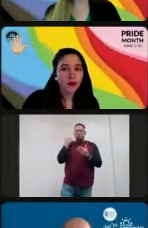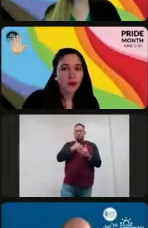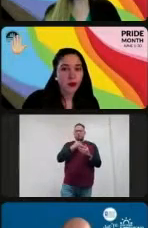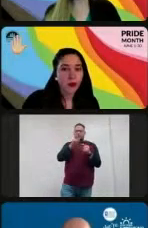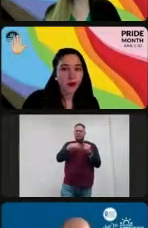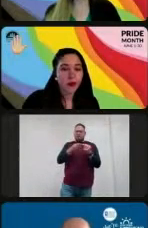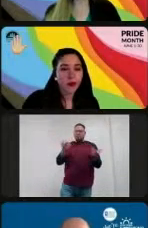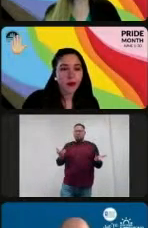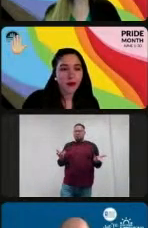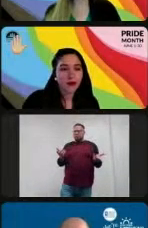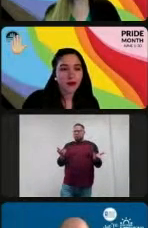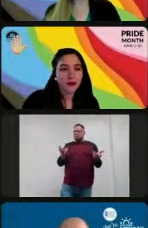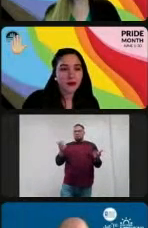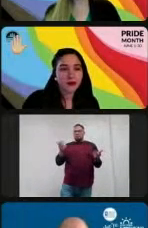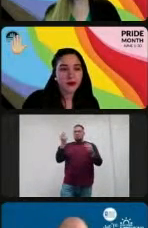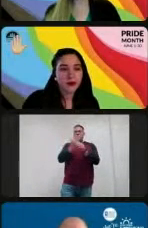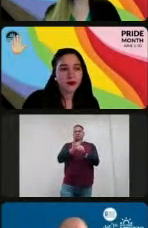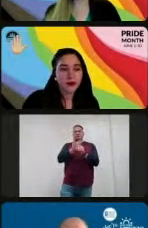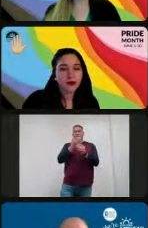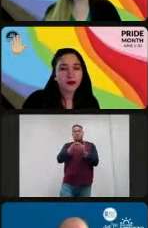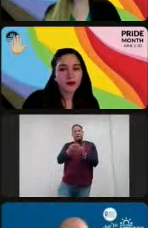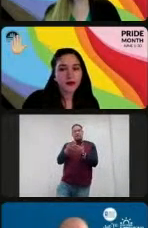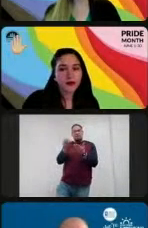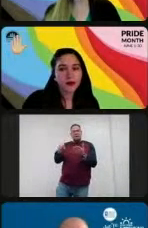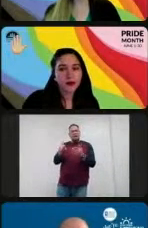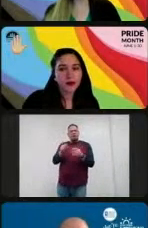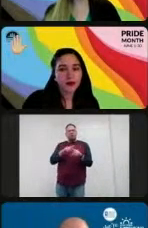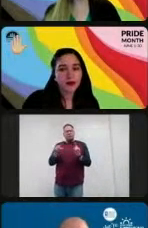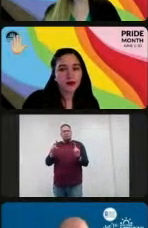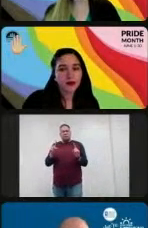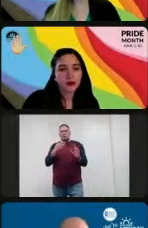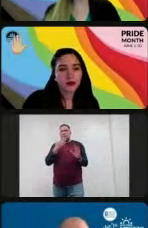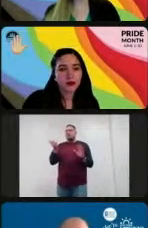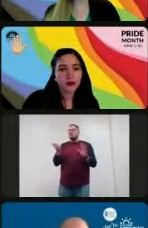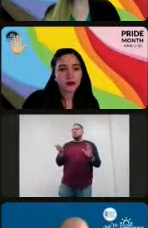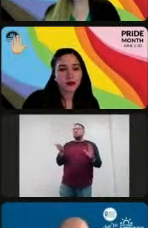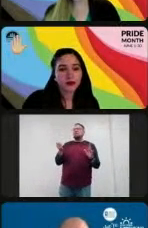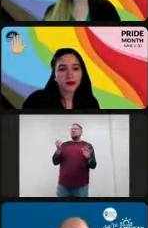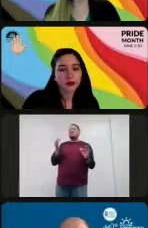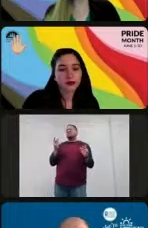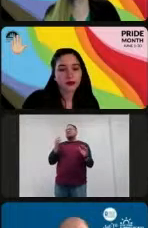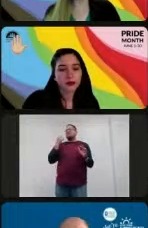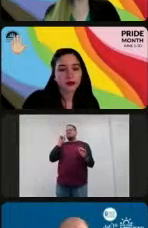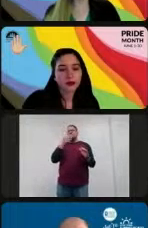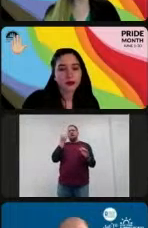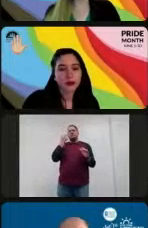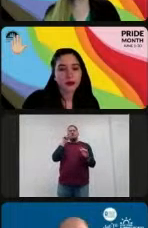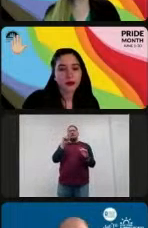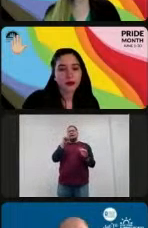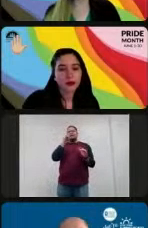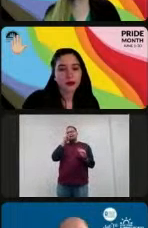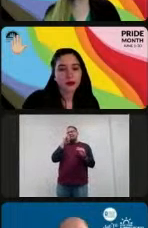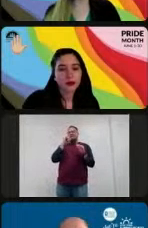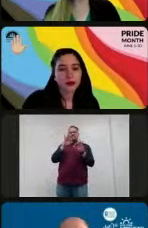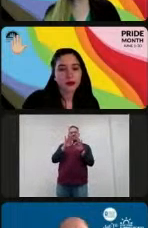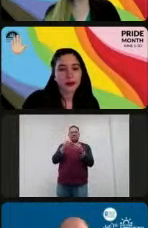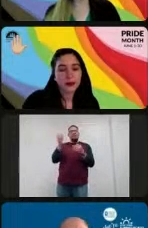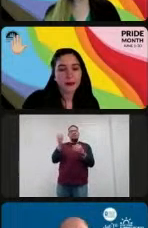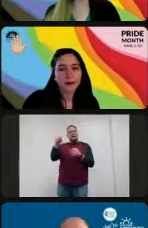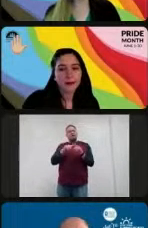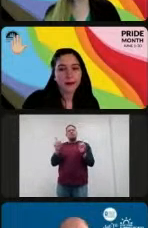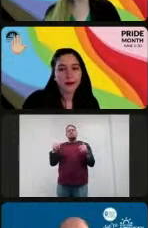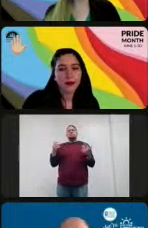I mean, using the finances for the best use, for the best for the kids and their families, yes.